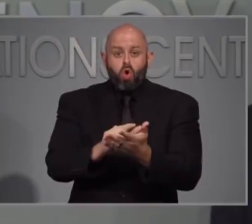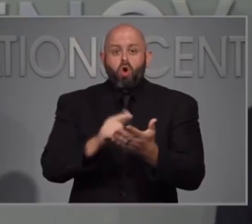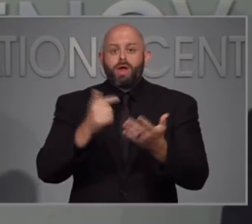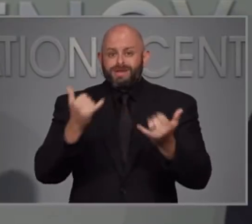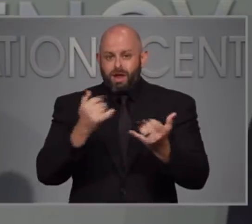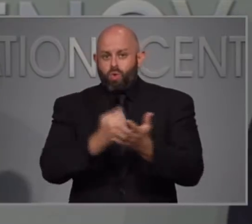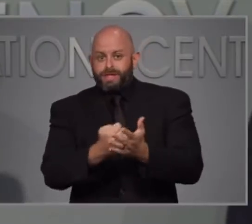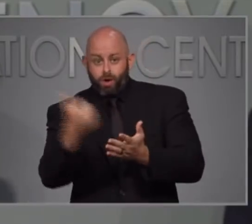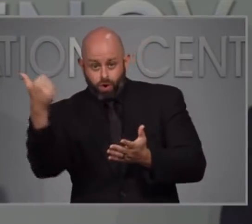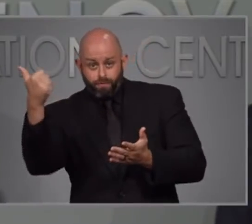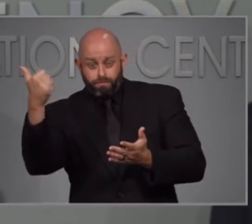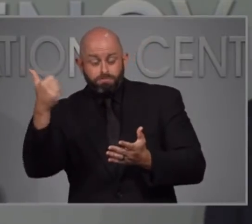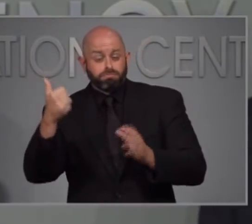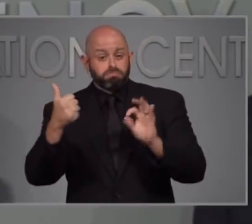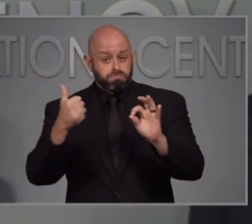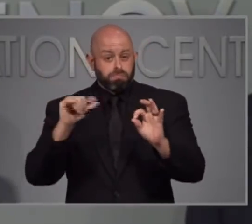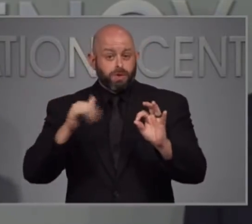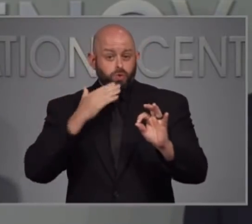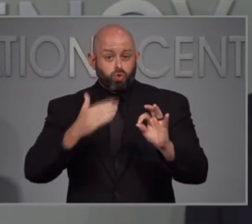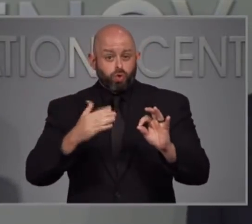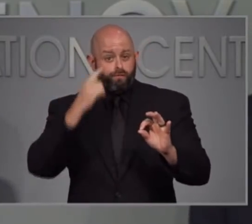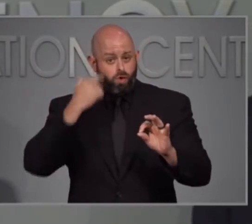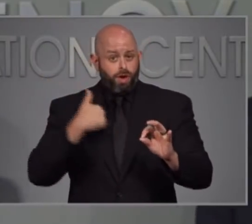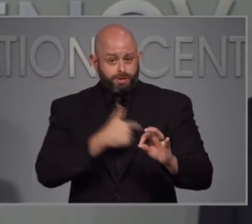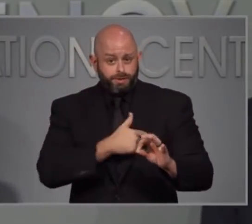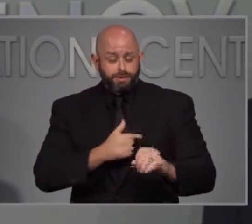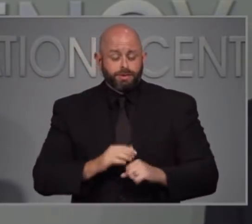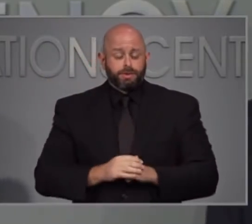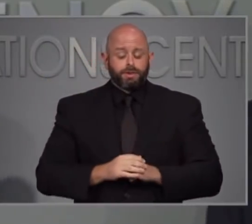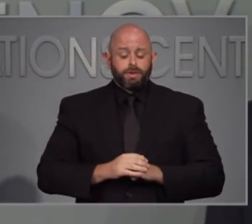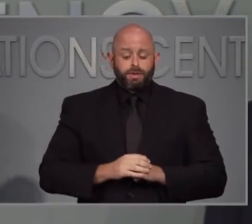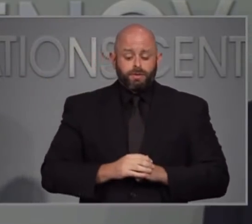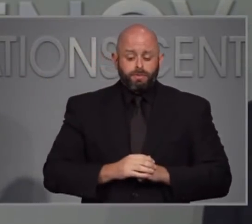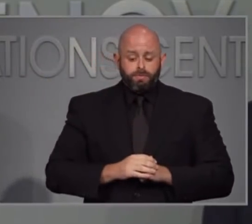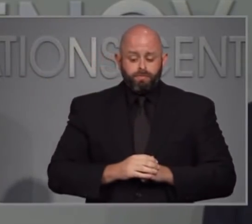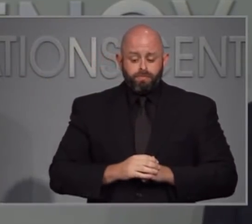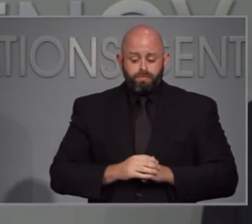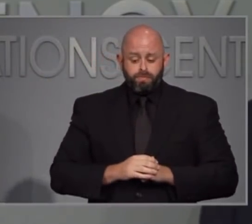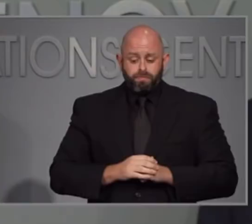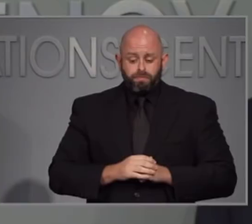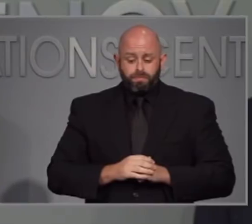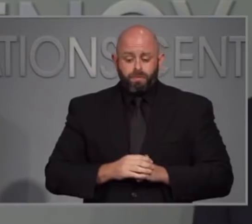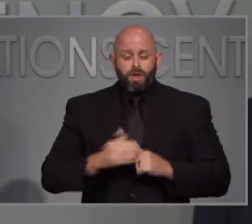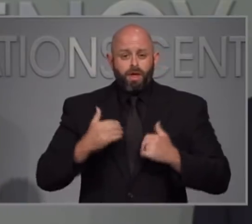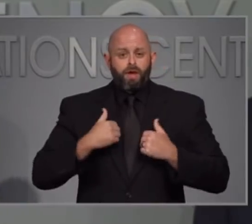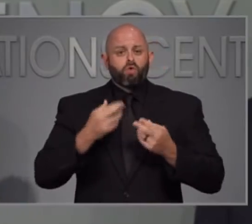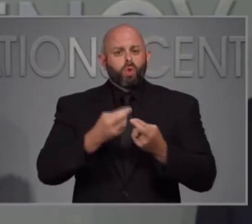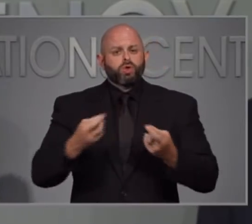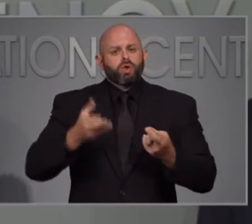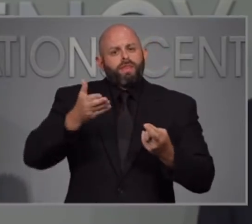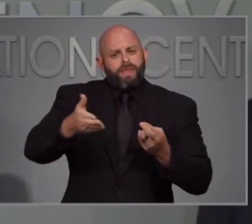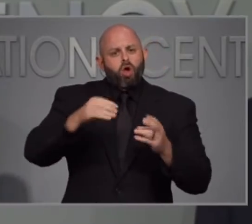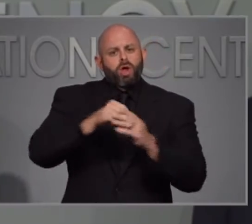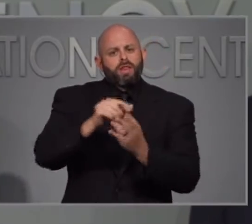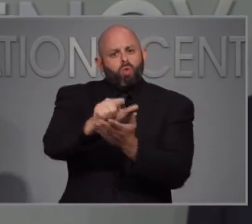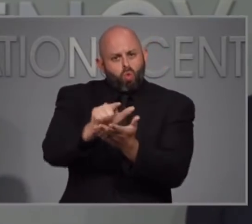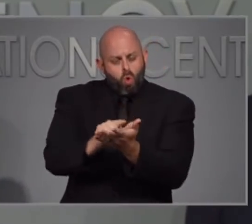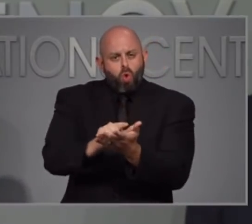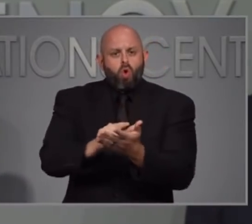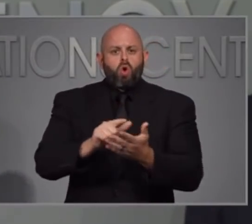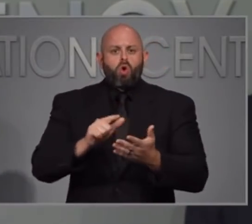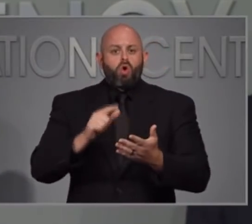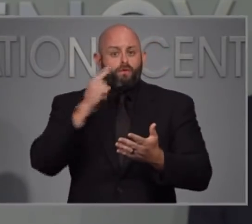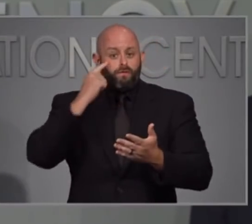taken out, which is good, and that there are resources there for our department in order to continue our efforts to